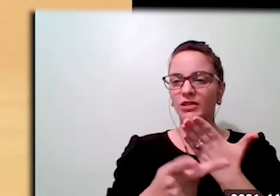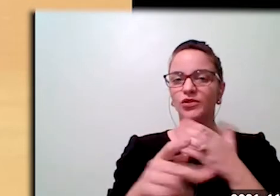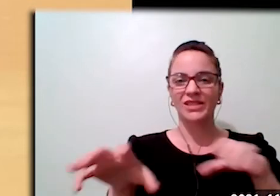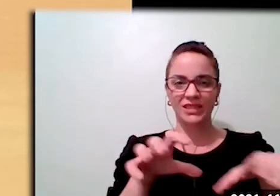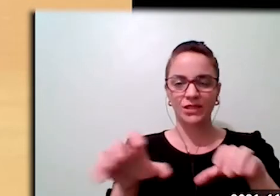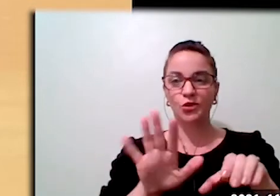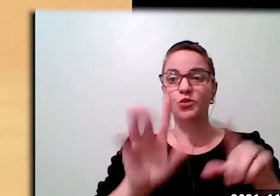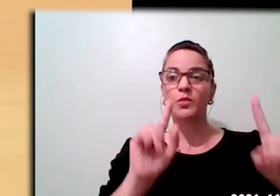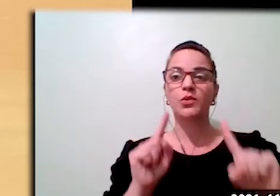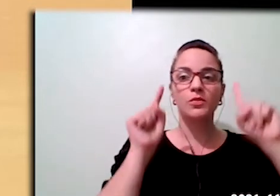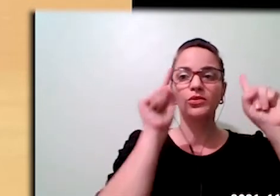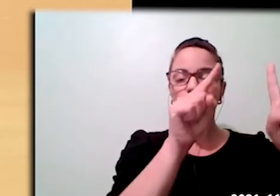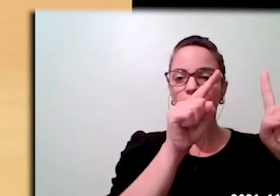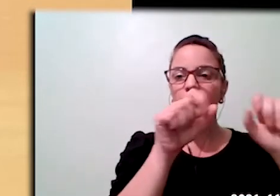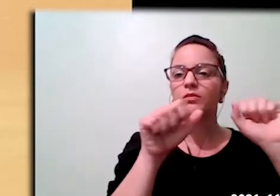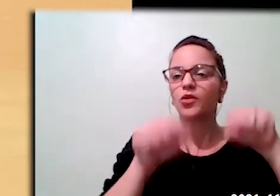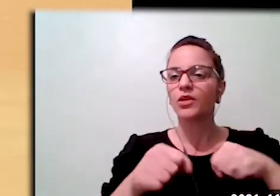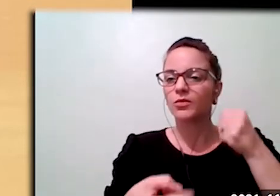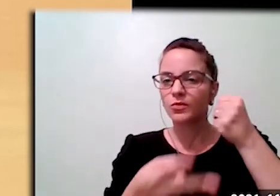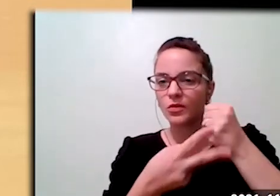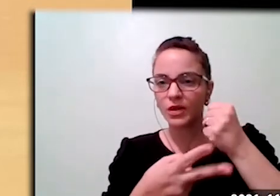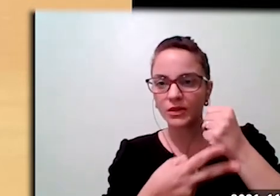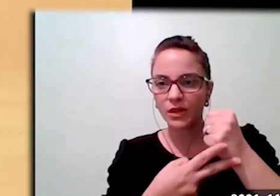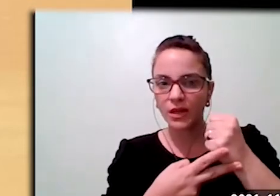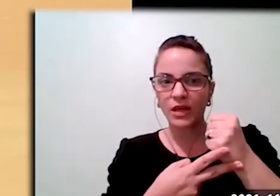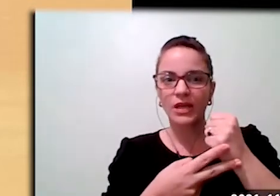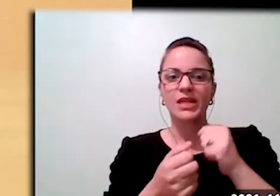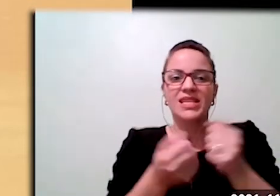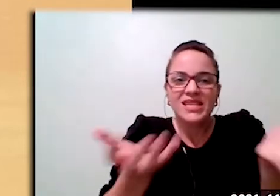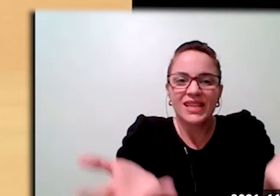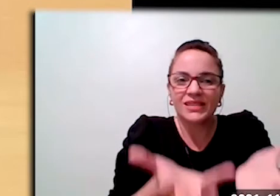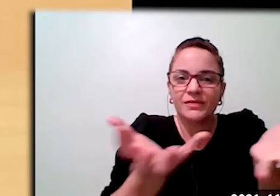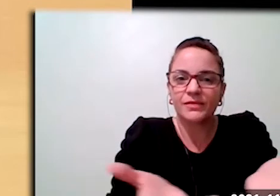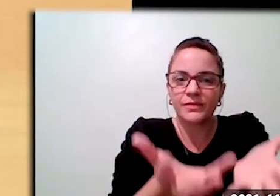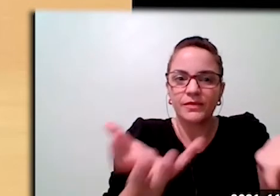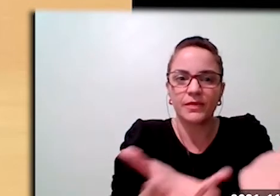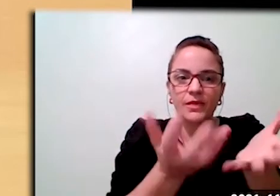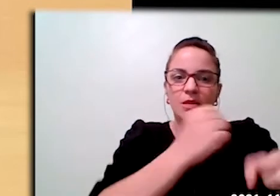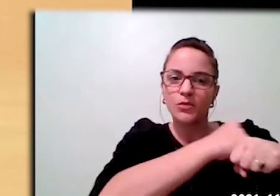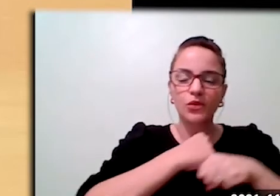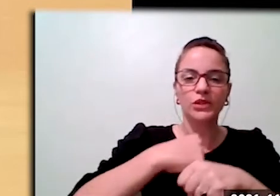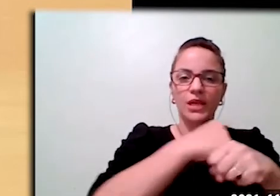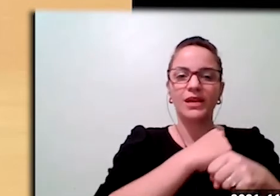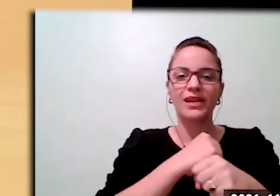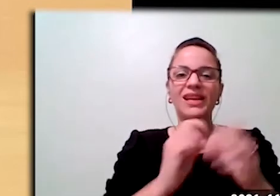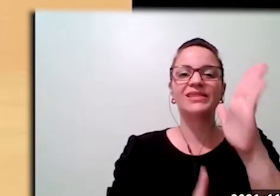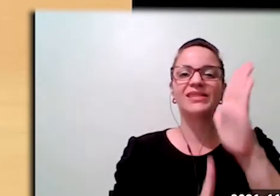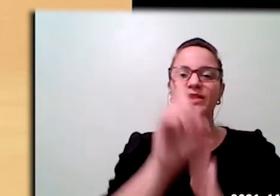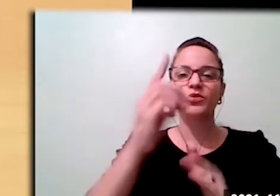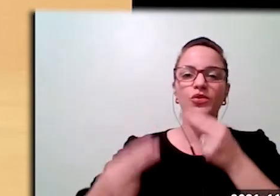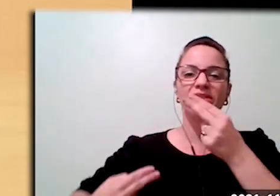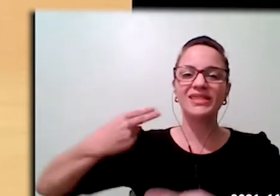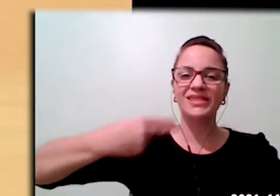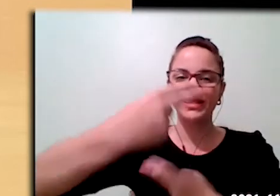was to document, to denominate, to promote the conservation of nine remnants of the Spanish fortifications